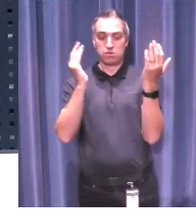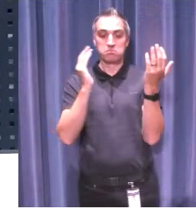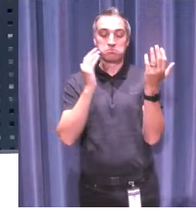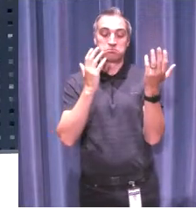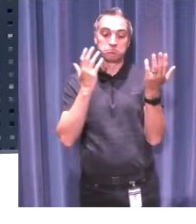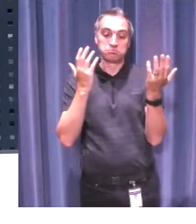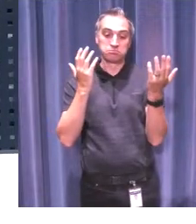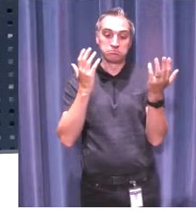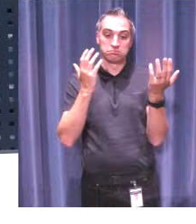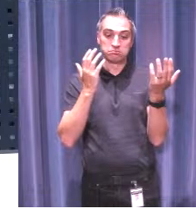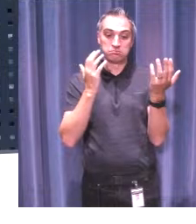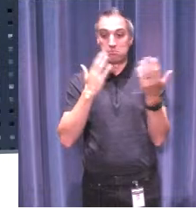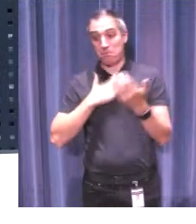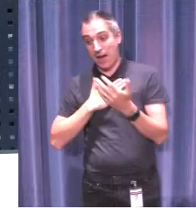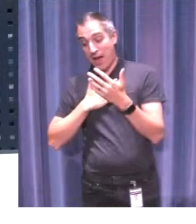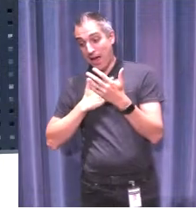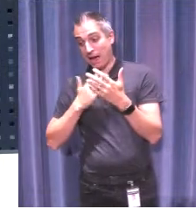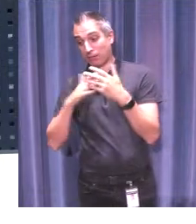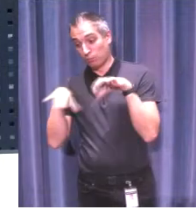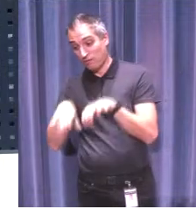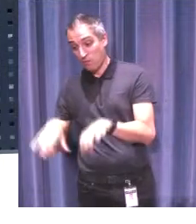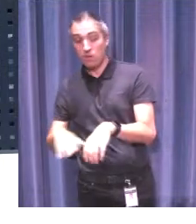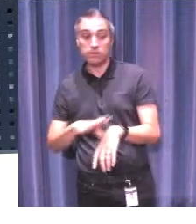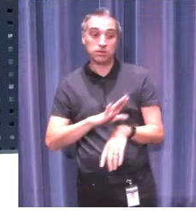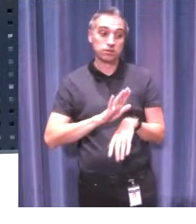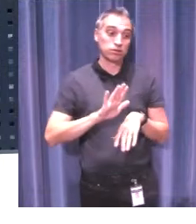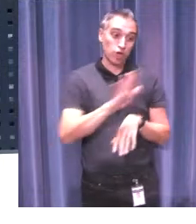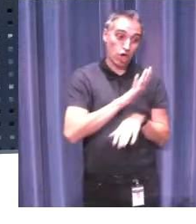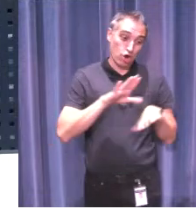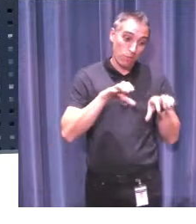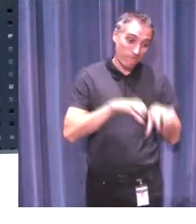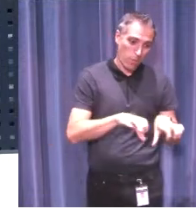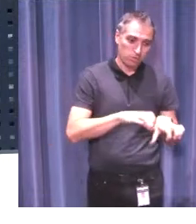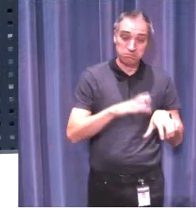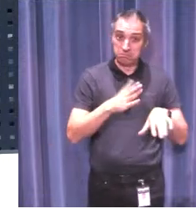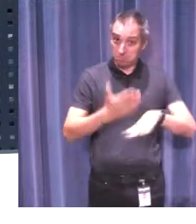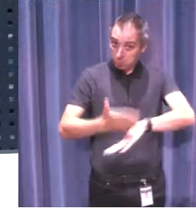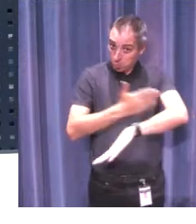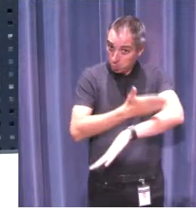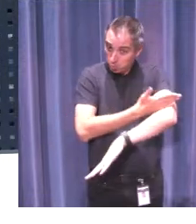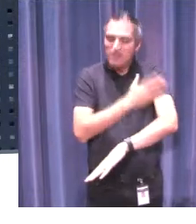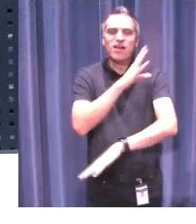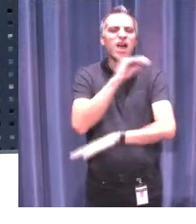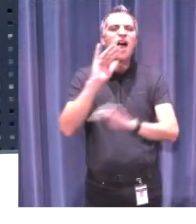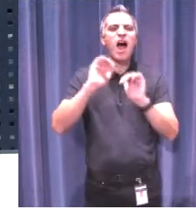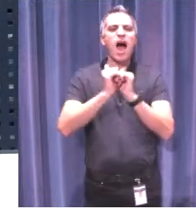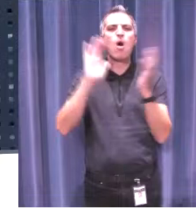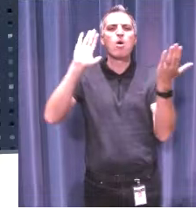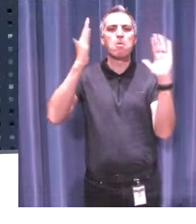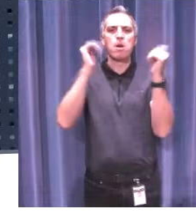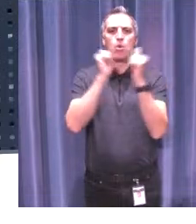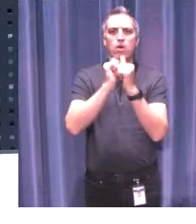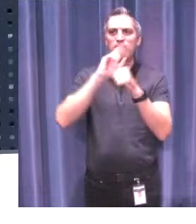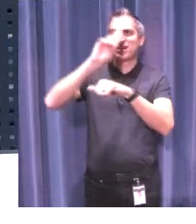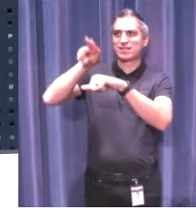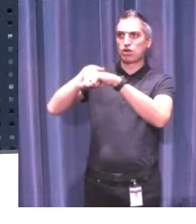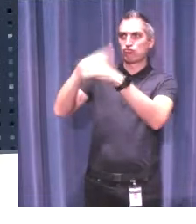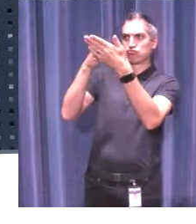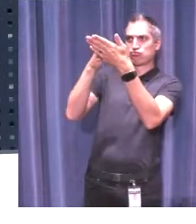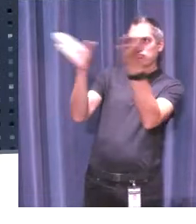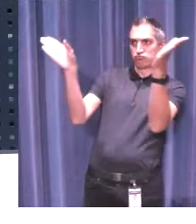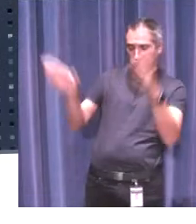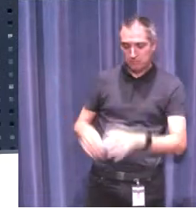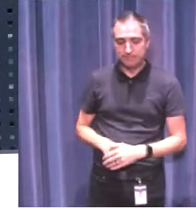performance. Did it get better? And how does it compare with national norms? I did the